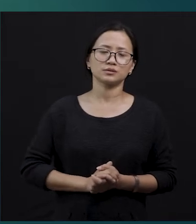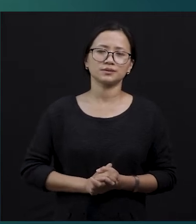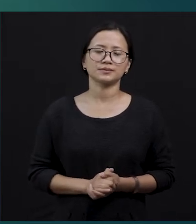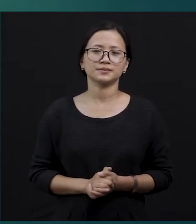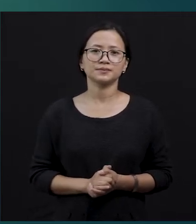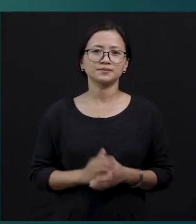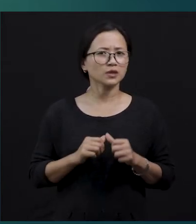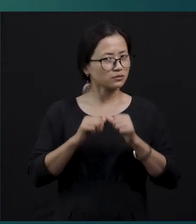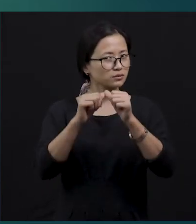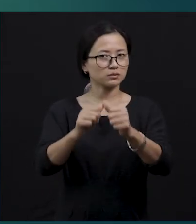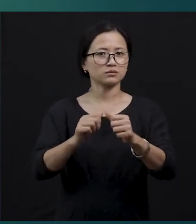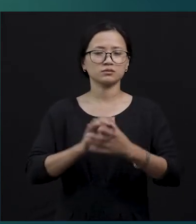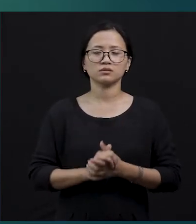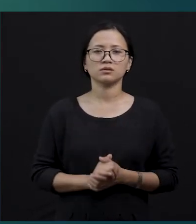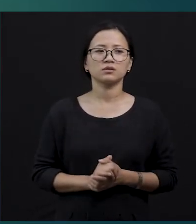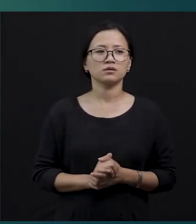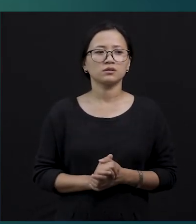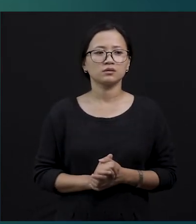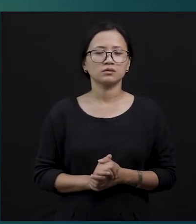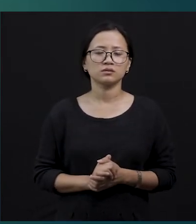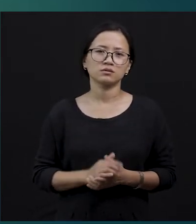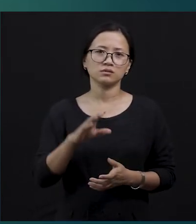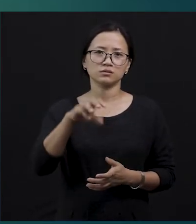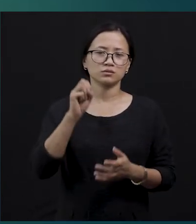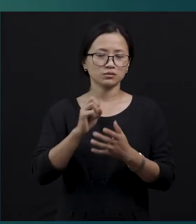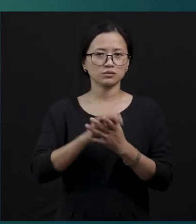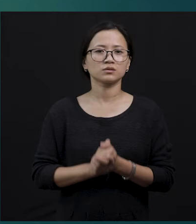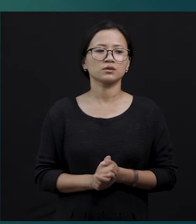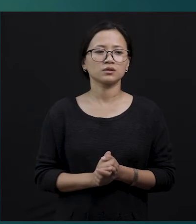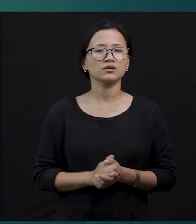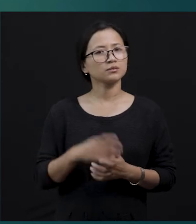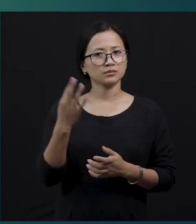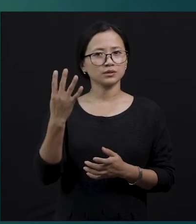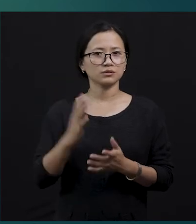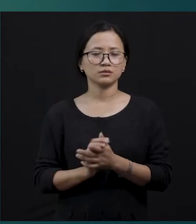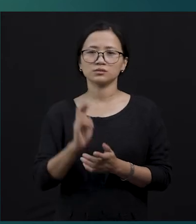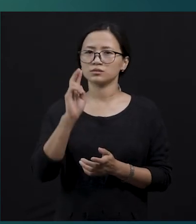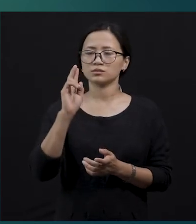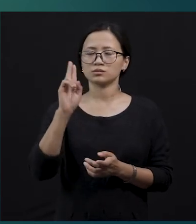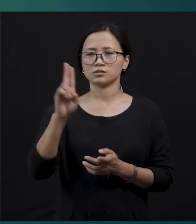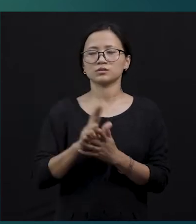2,880 minutes. All right. So, we got the total minute as